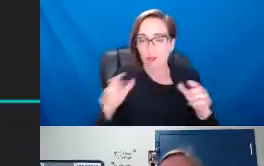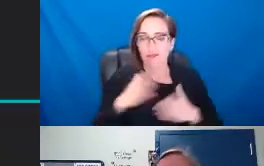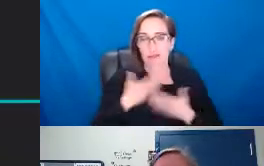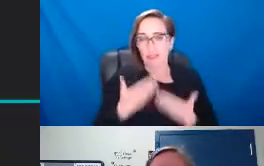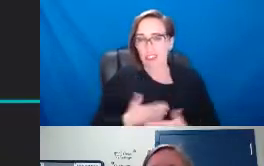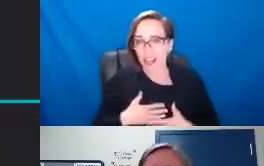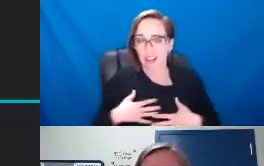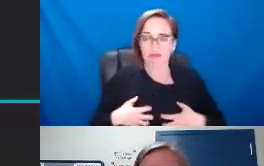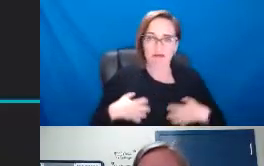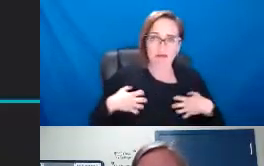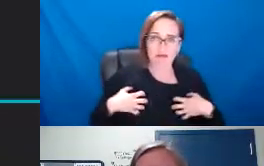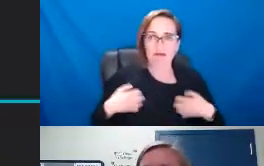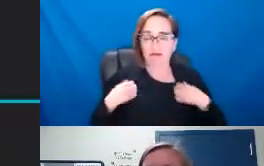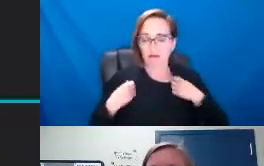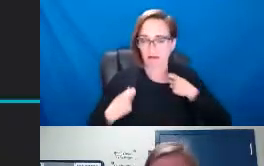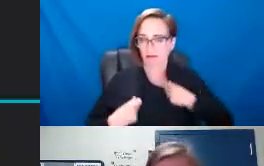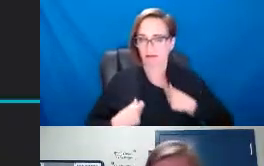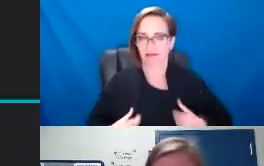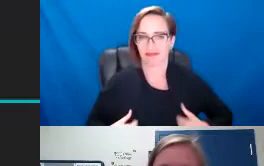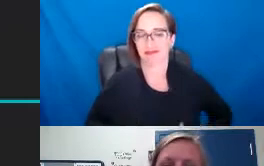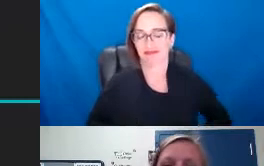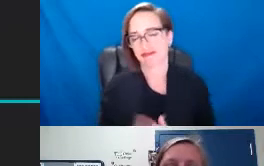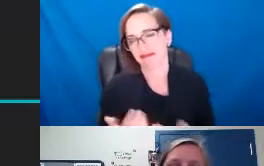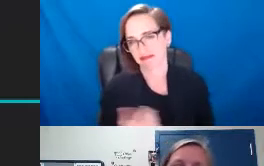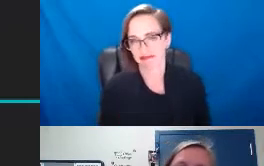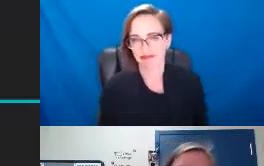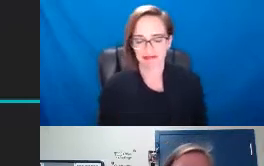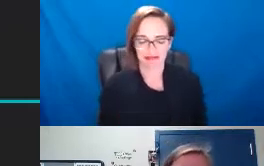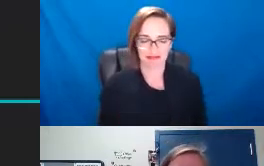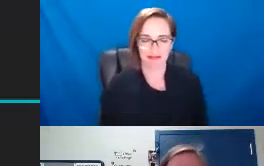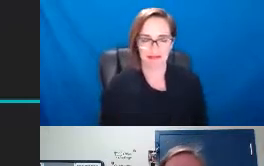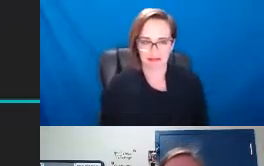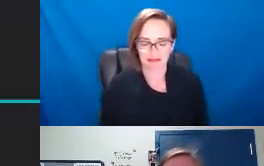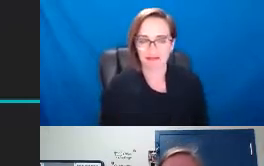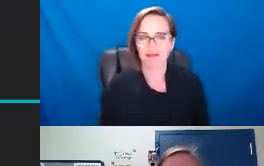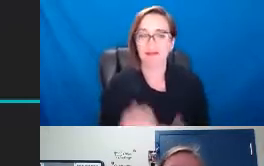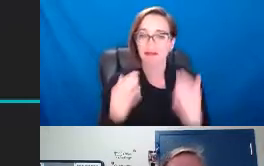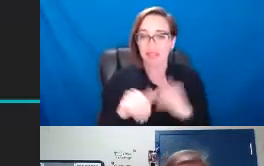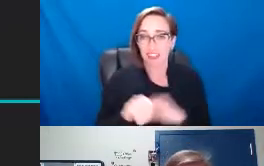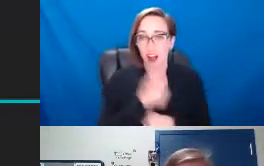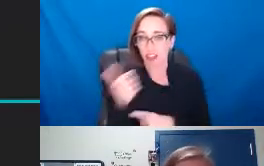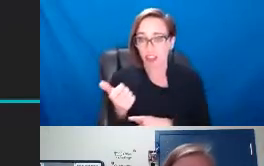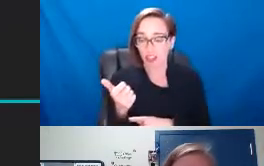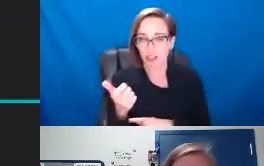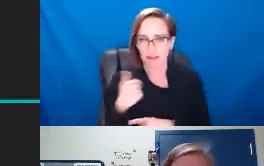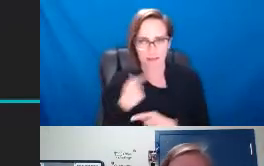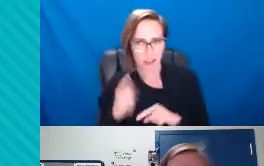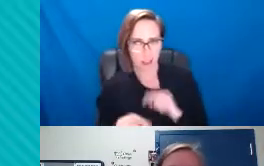Others, I couldn't think of a better title. I really couldn't. And I know we had the 4 groups up above, but